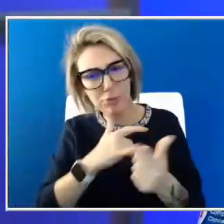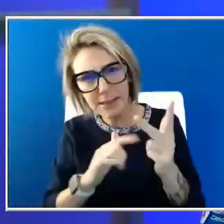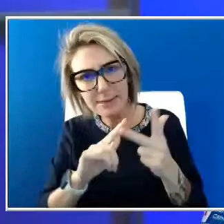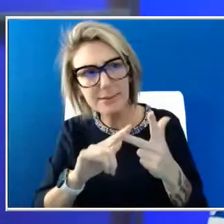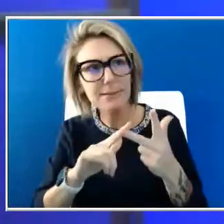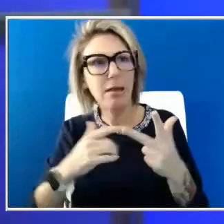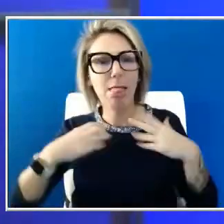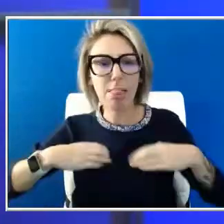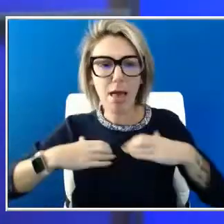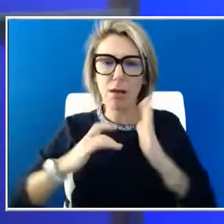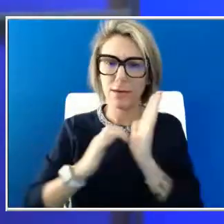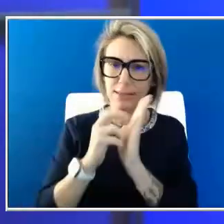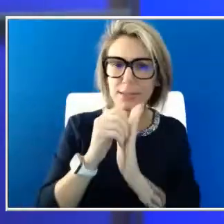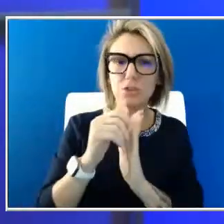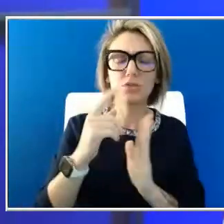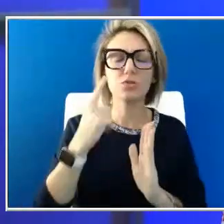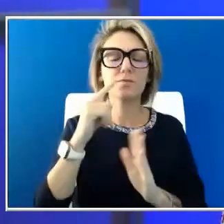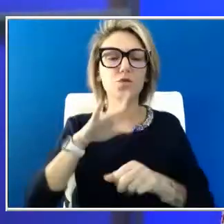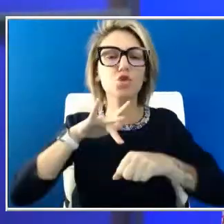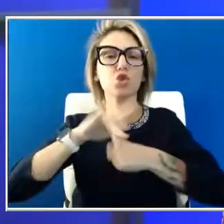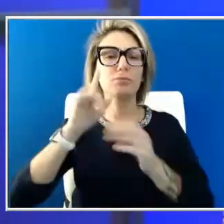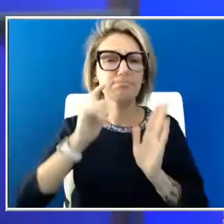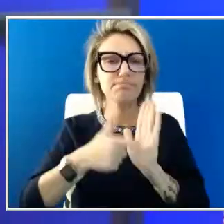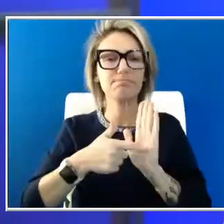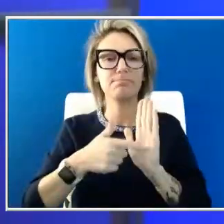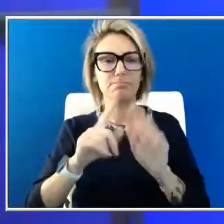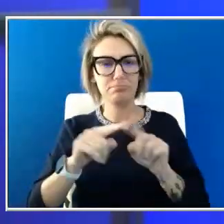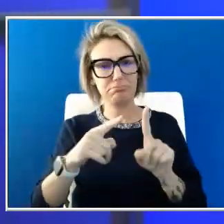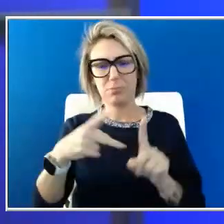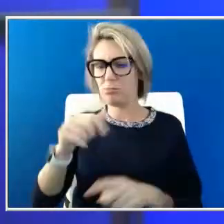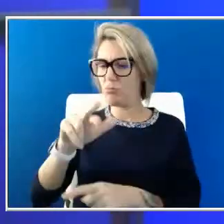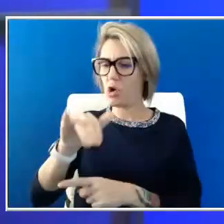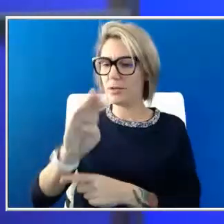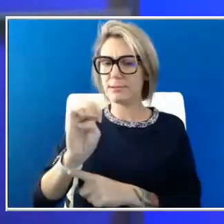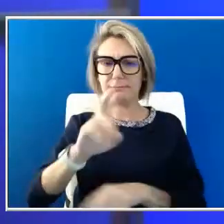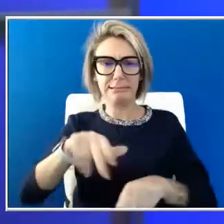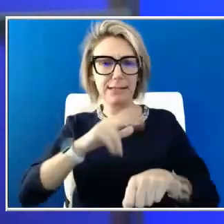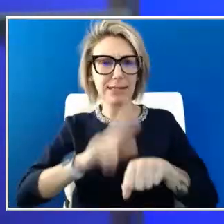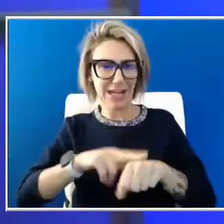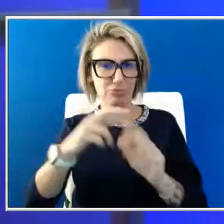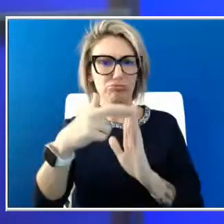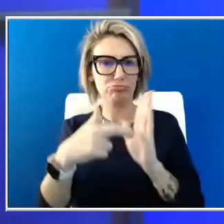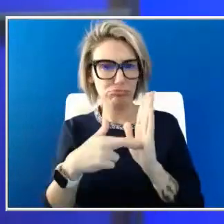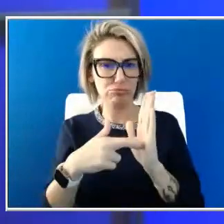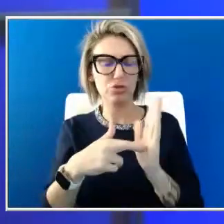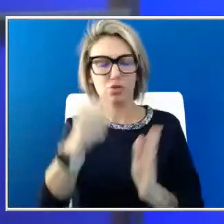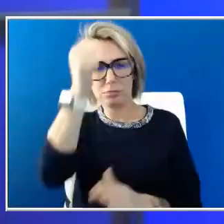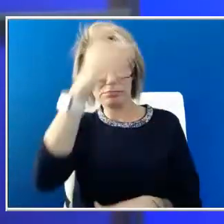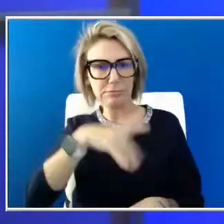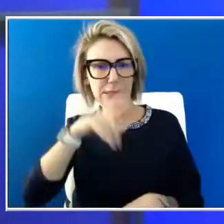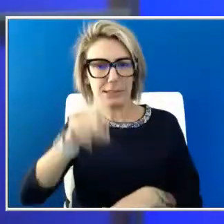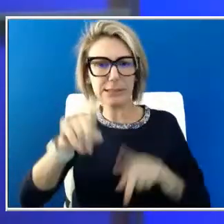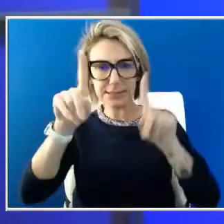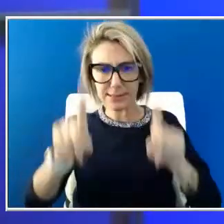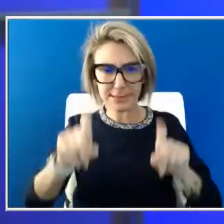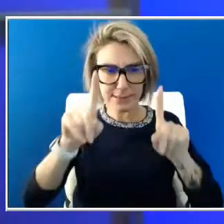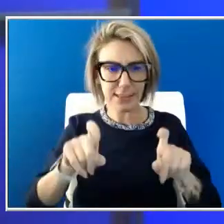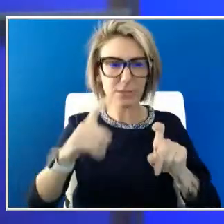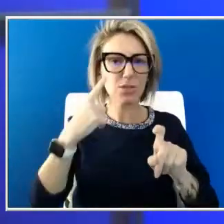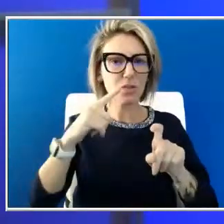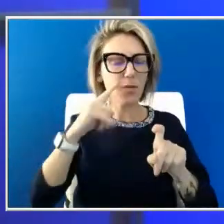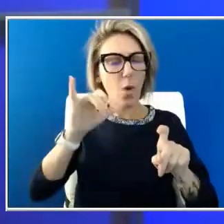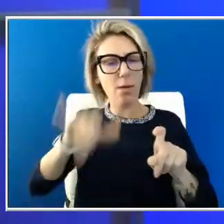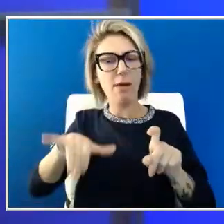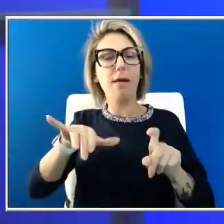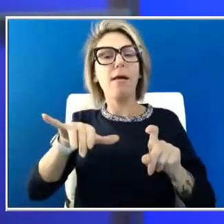early detection. And for prostate cancer, the national guidelines tell us that men should start screening for prostate cancer when